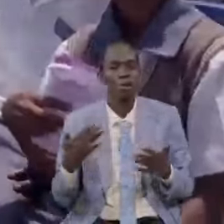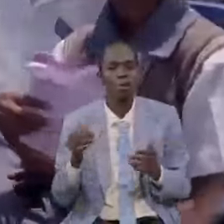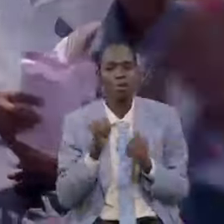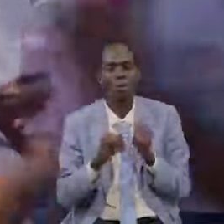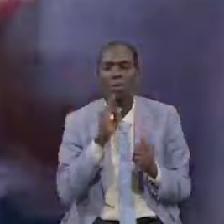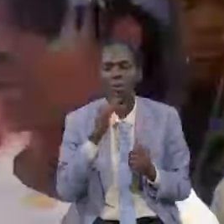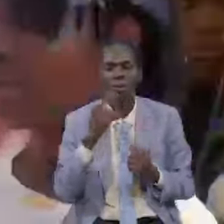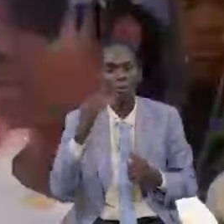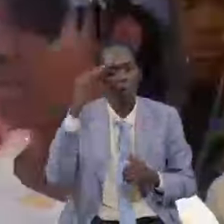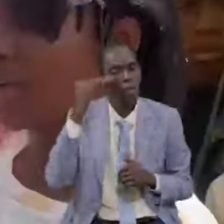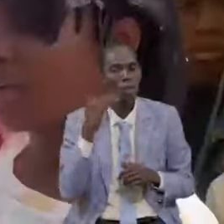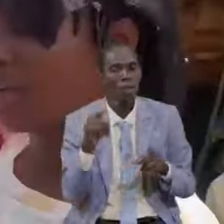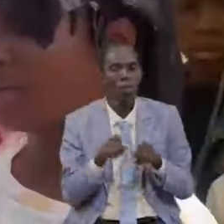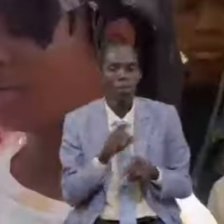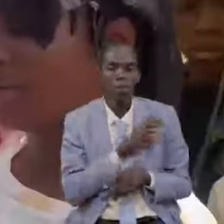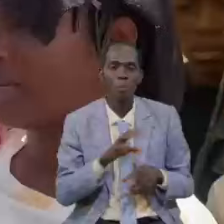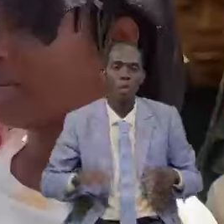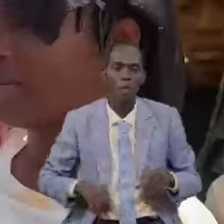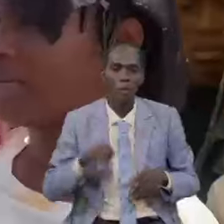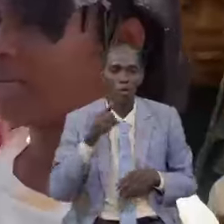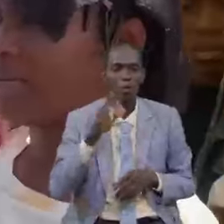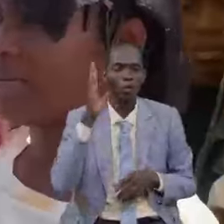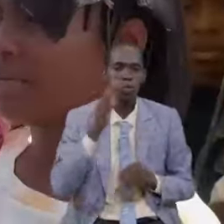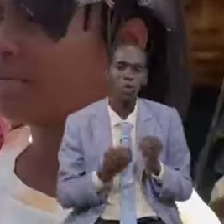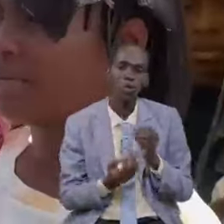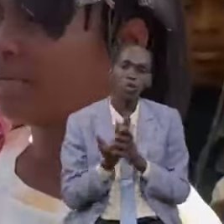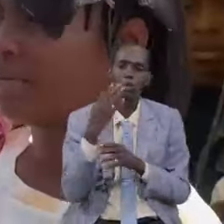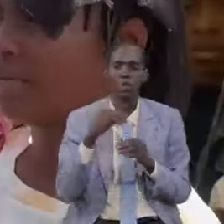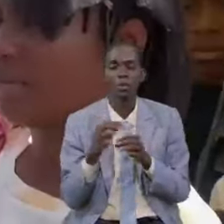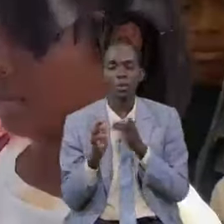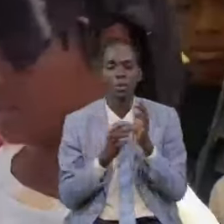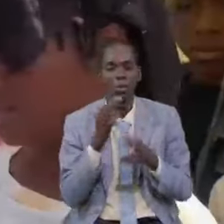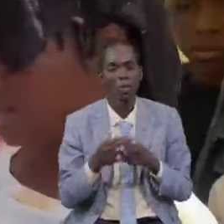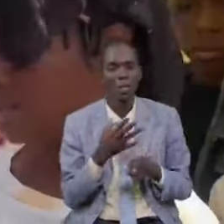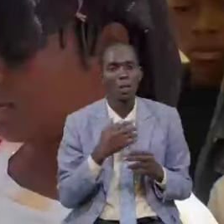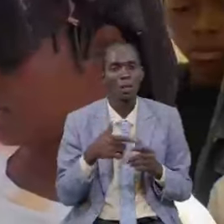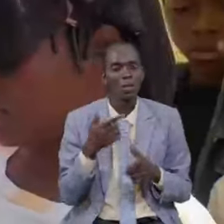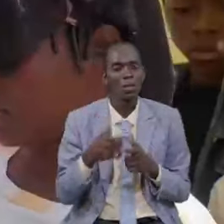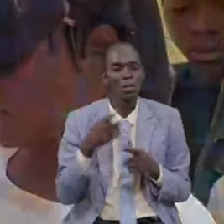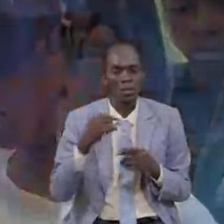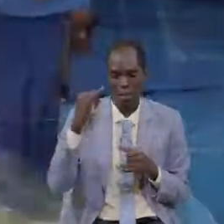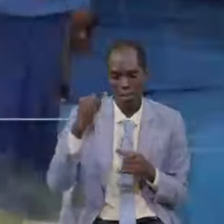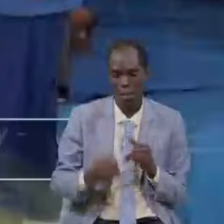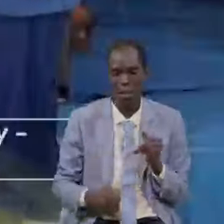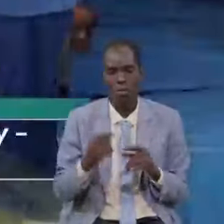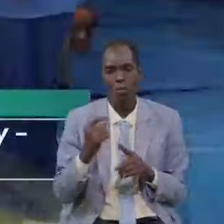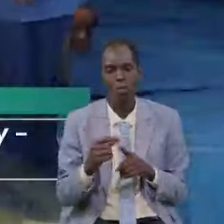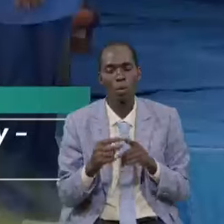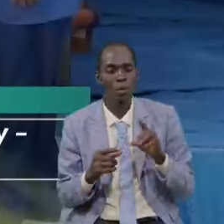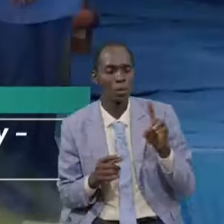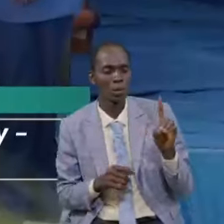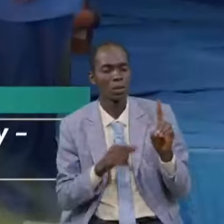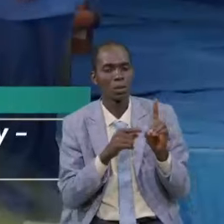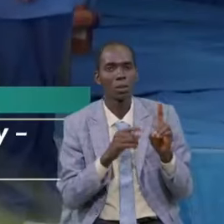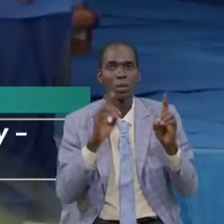grow. And then the last word there, D, designed for greater